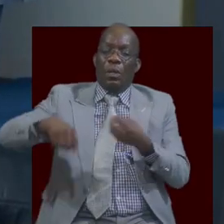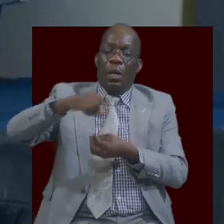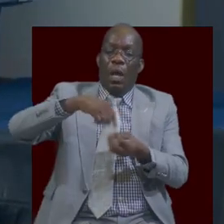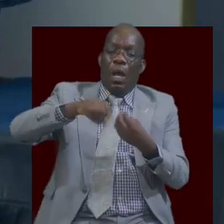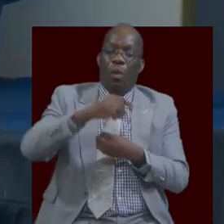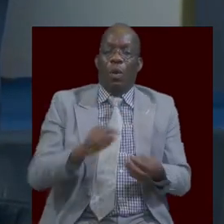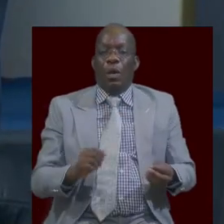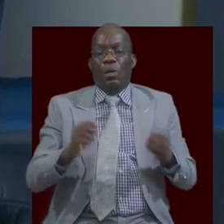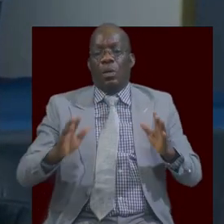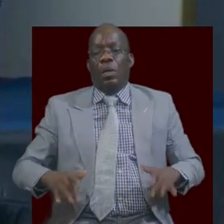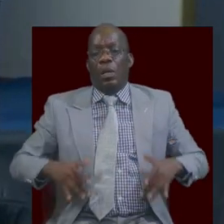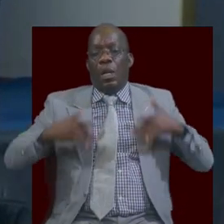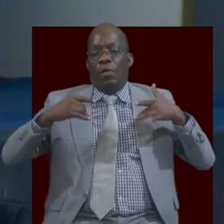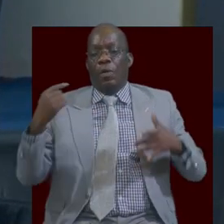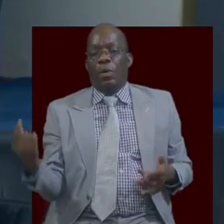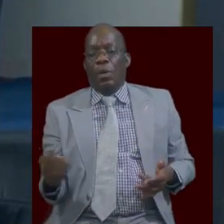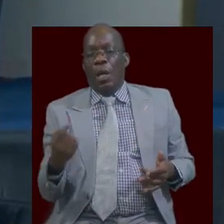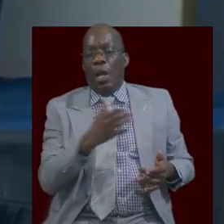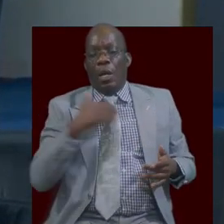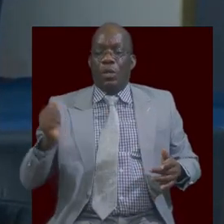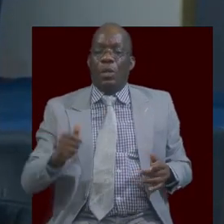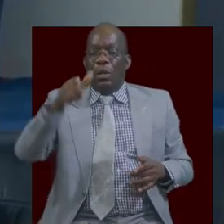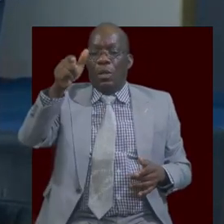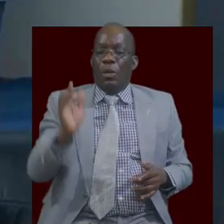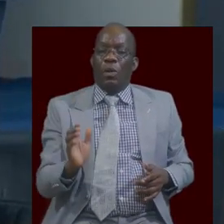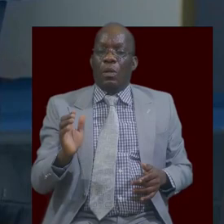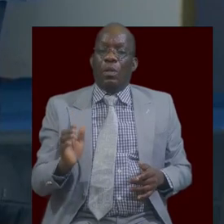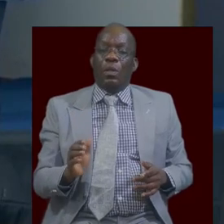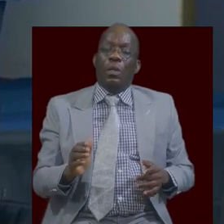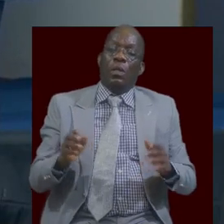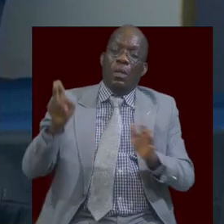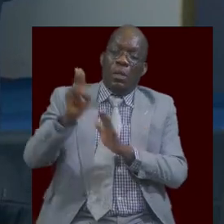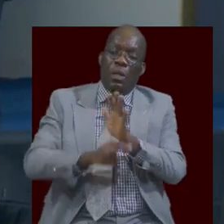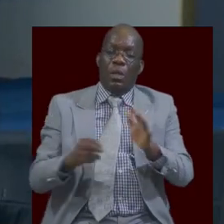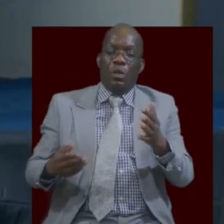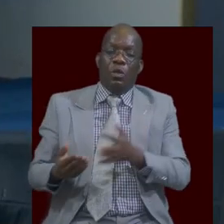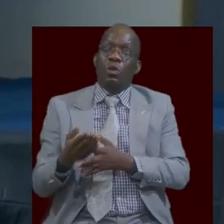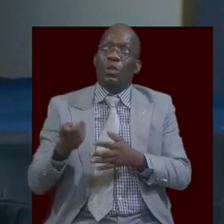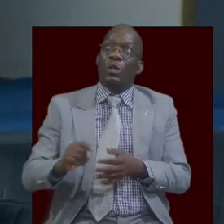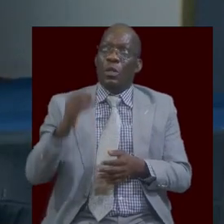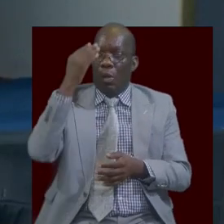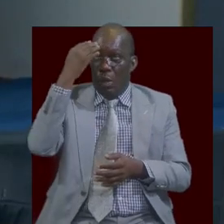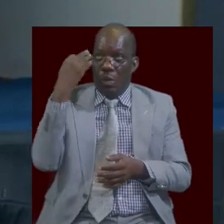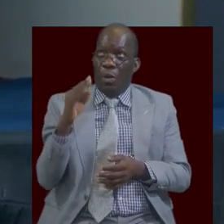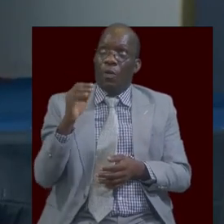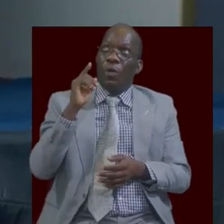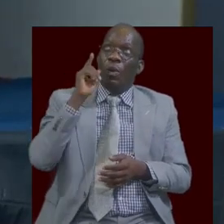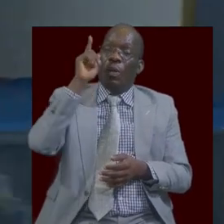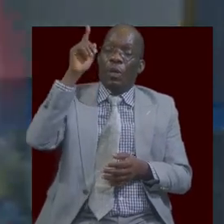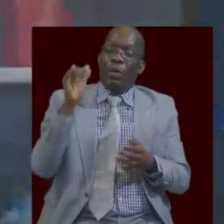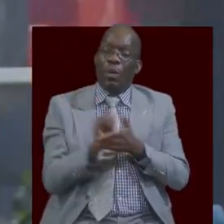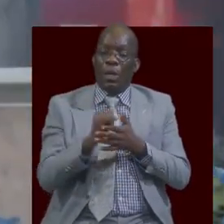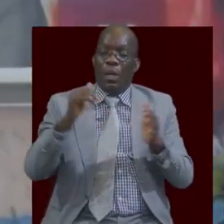unto life and godliness through the knowledge of him that has called us